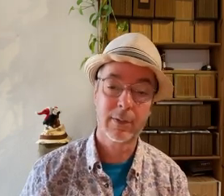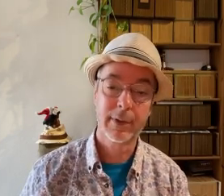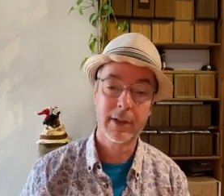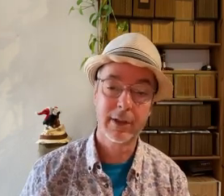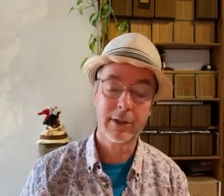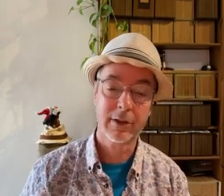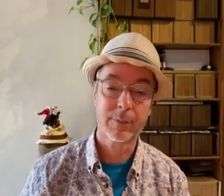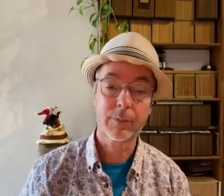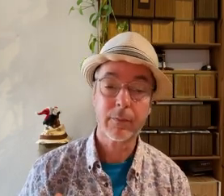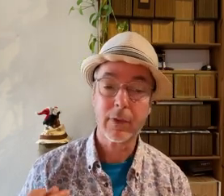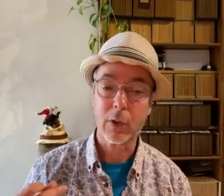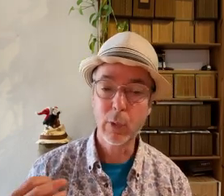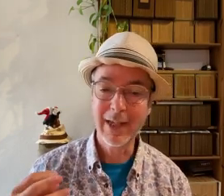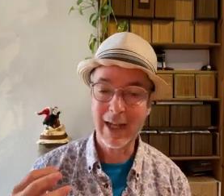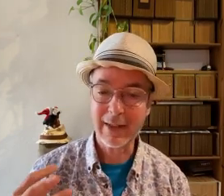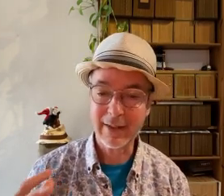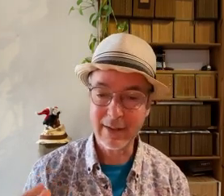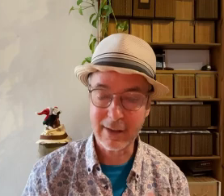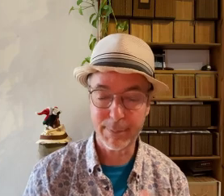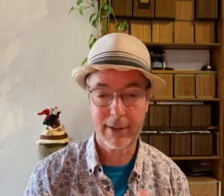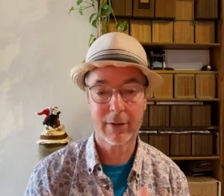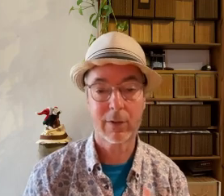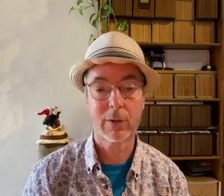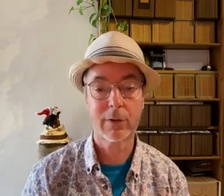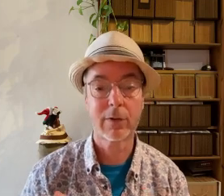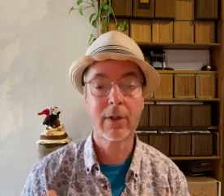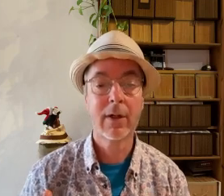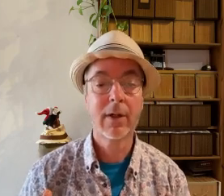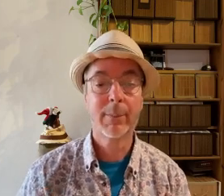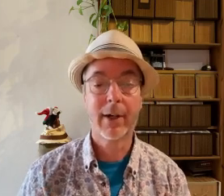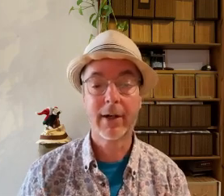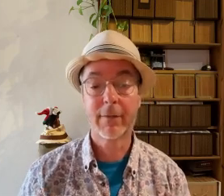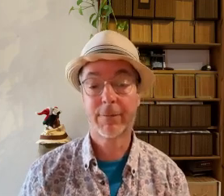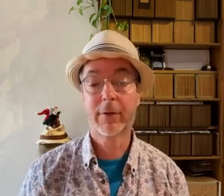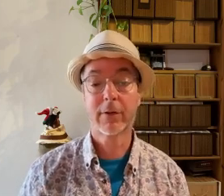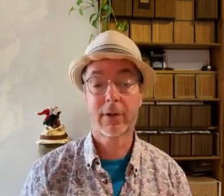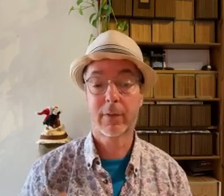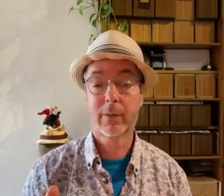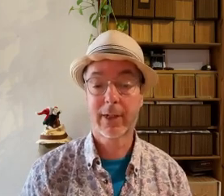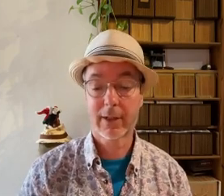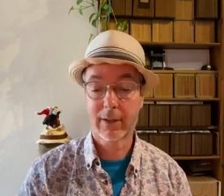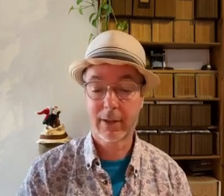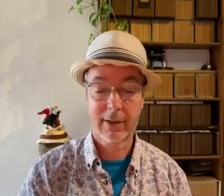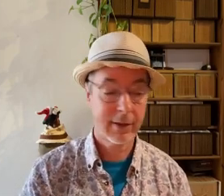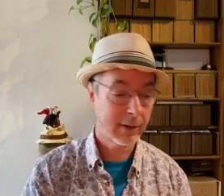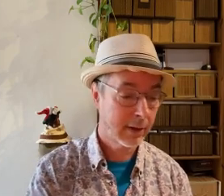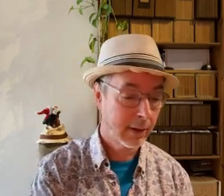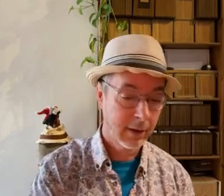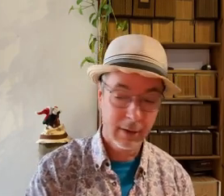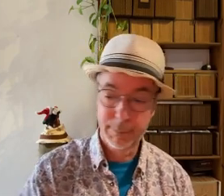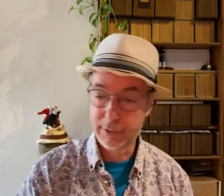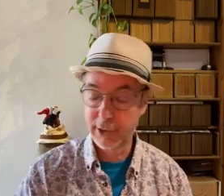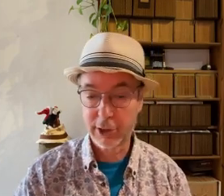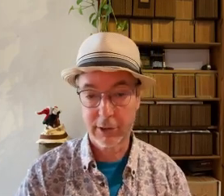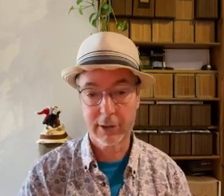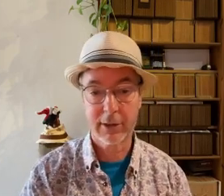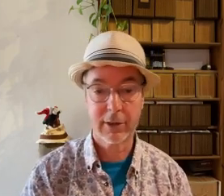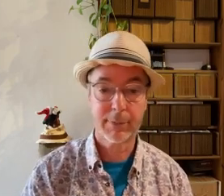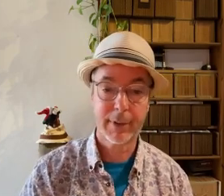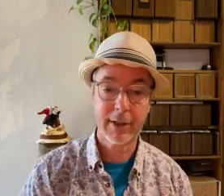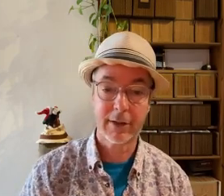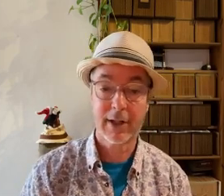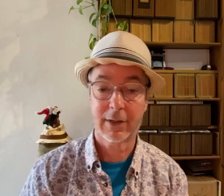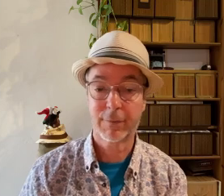letter combinations. We anticipate also by first recognizing the positions